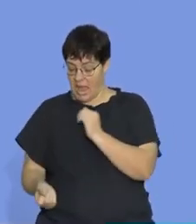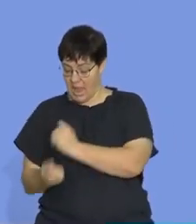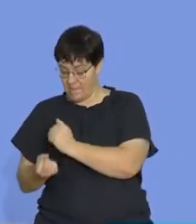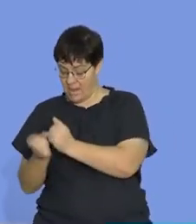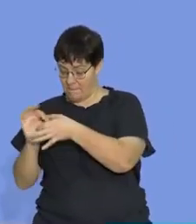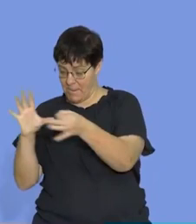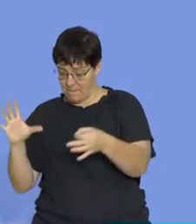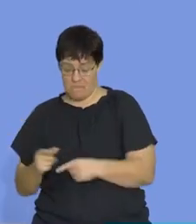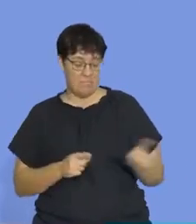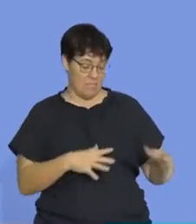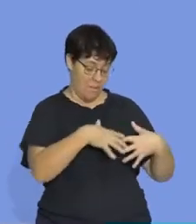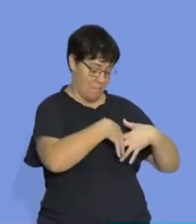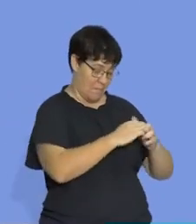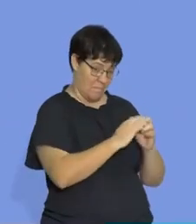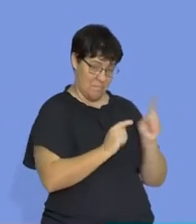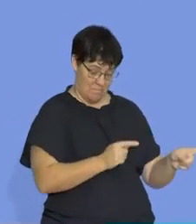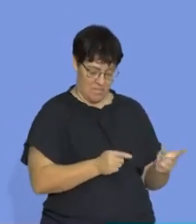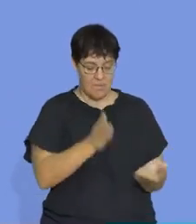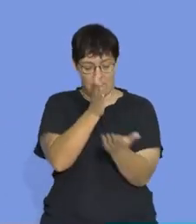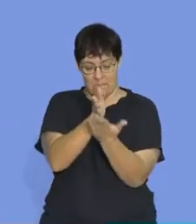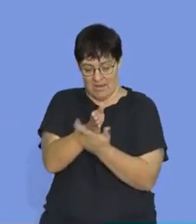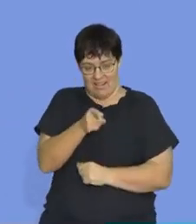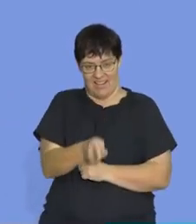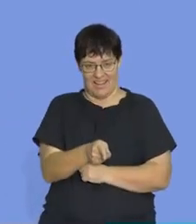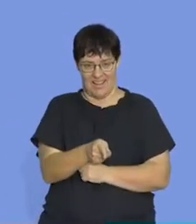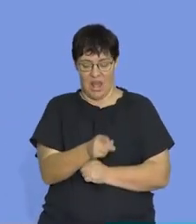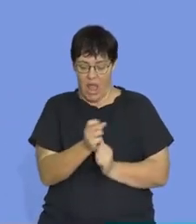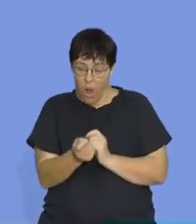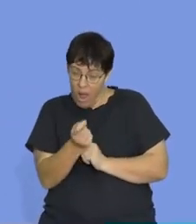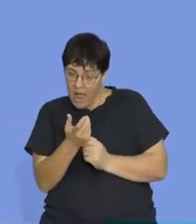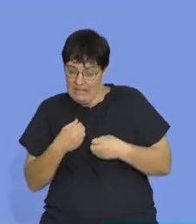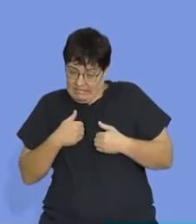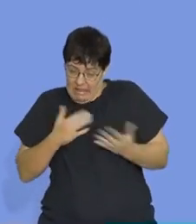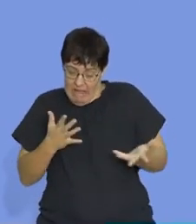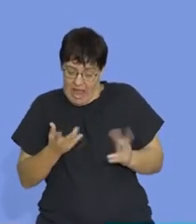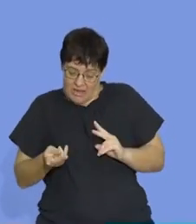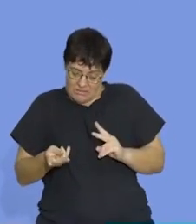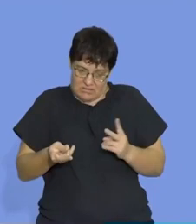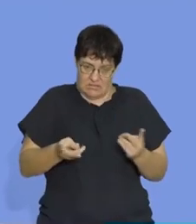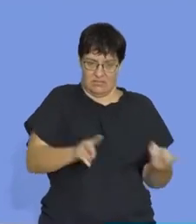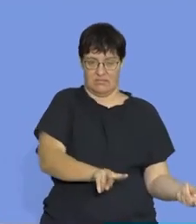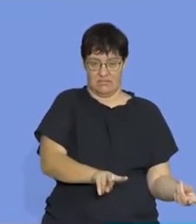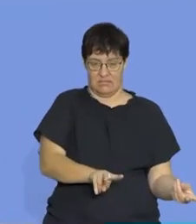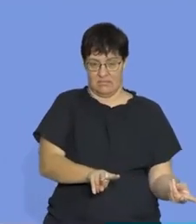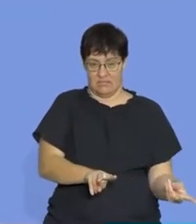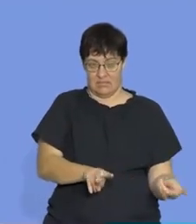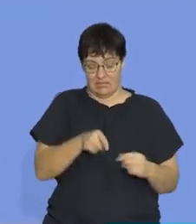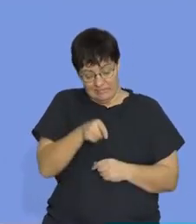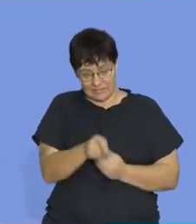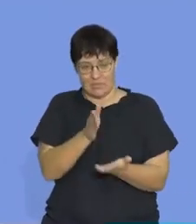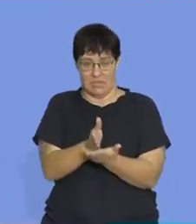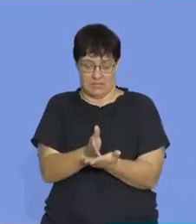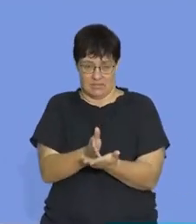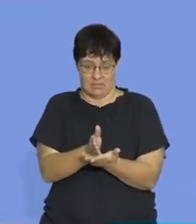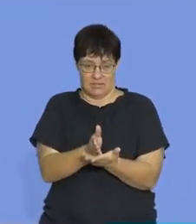breaking and bond formation are beginning to occur. So we are having these reactants, they are, the